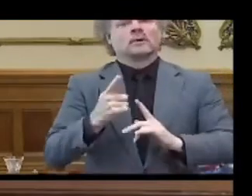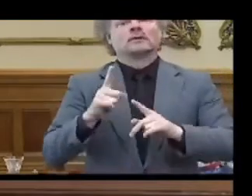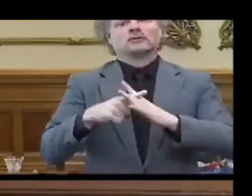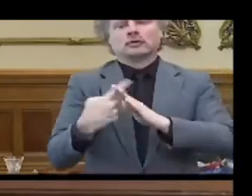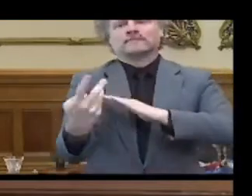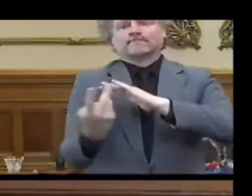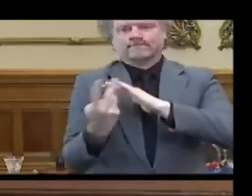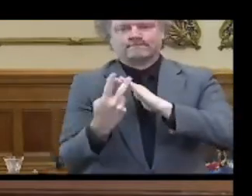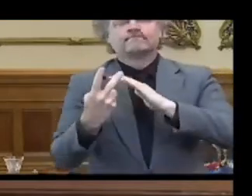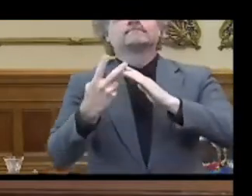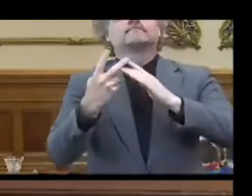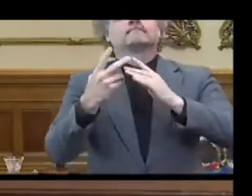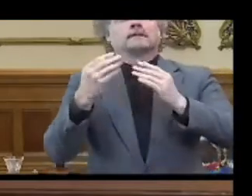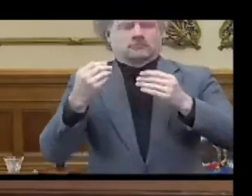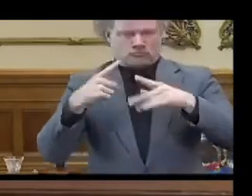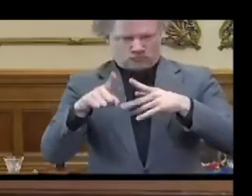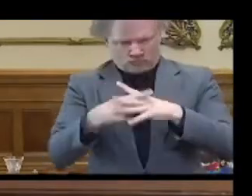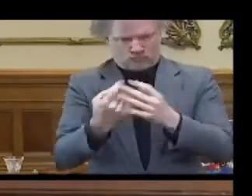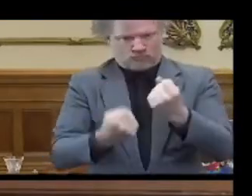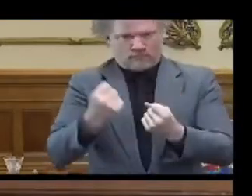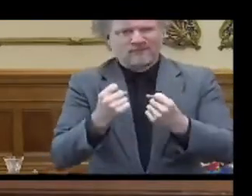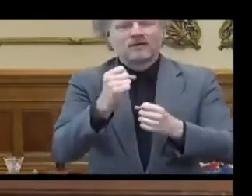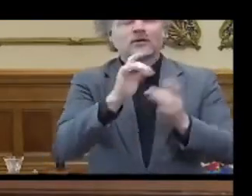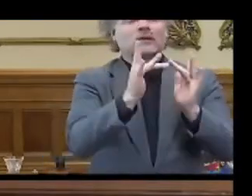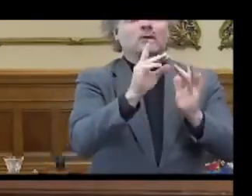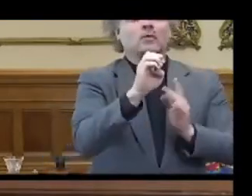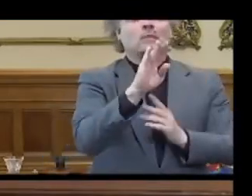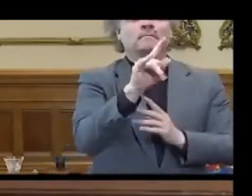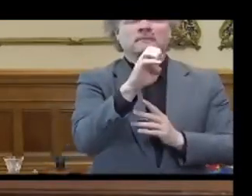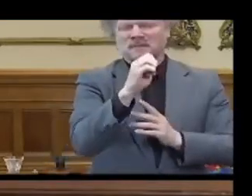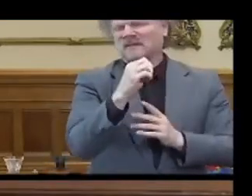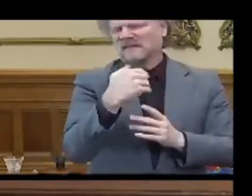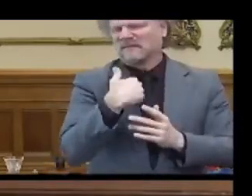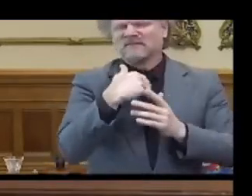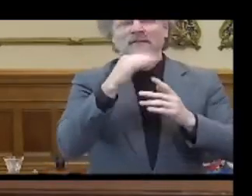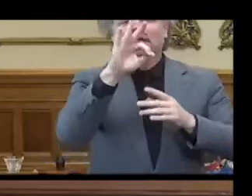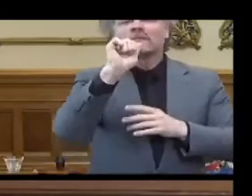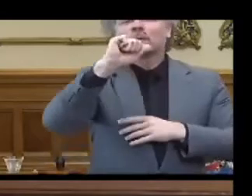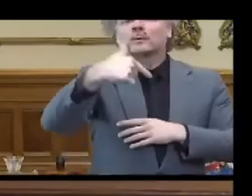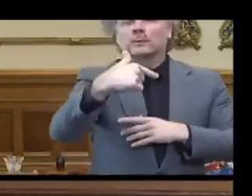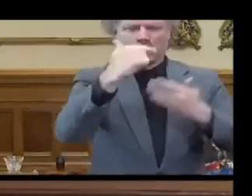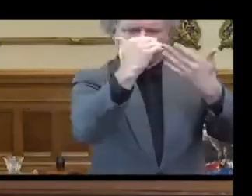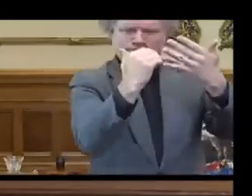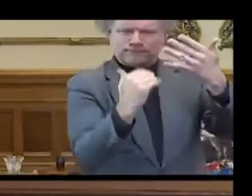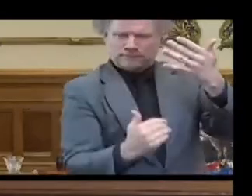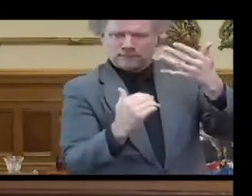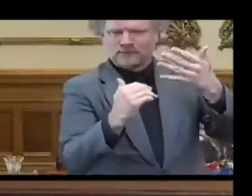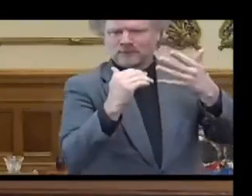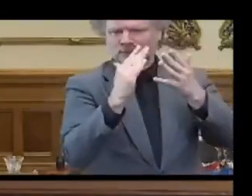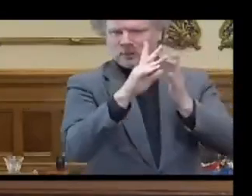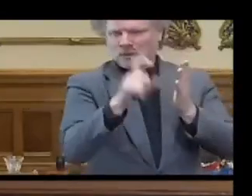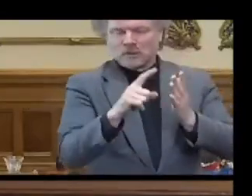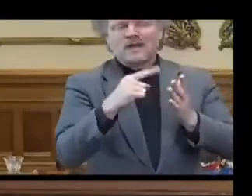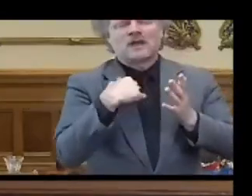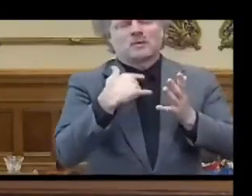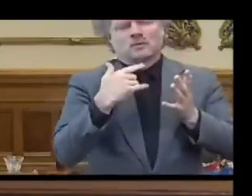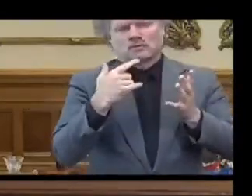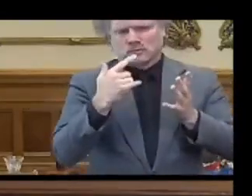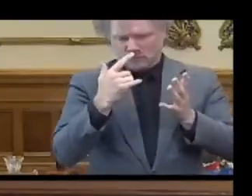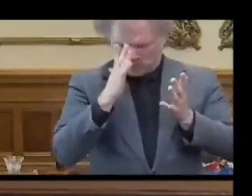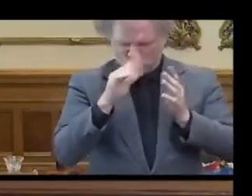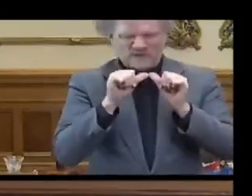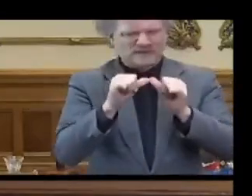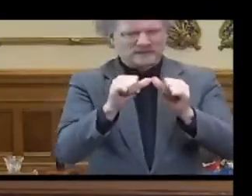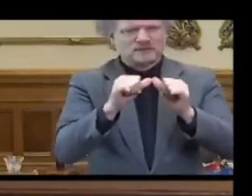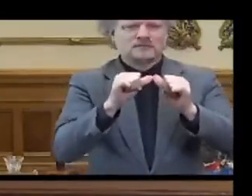back. Our website has a lot of this information under our frequently asked questions, and we encourage and we will continue to